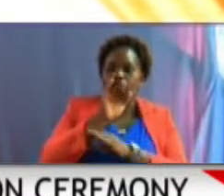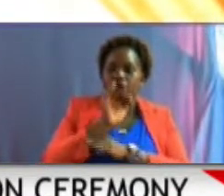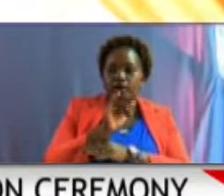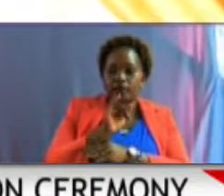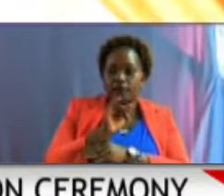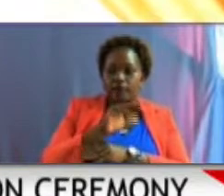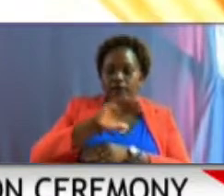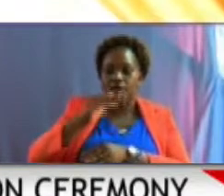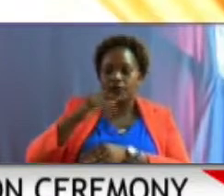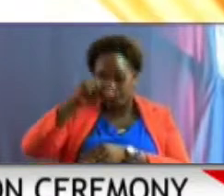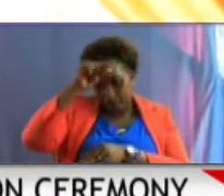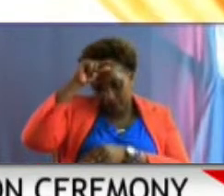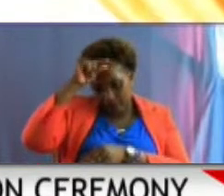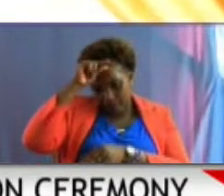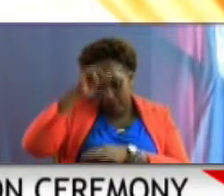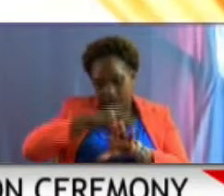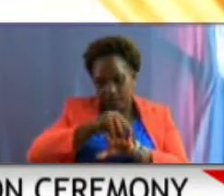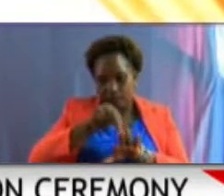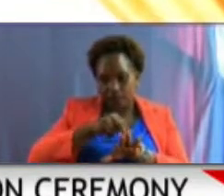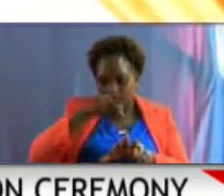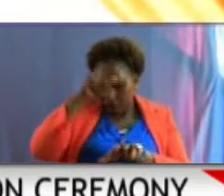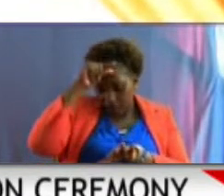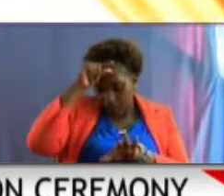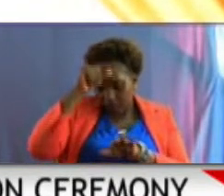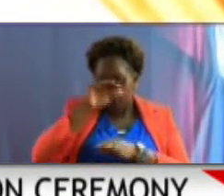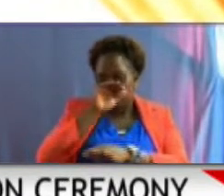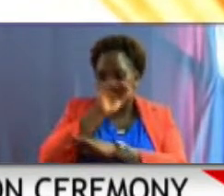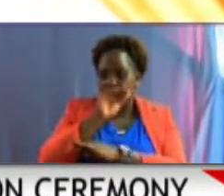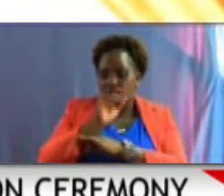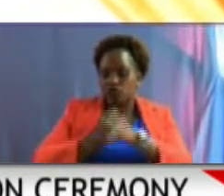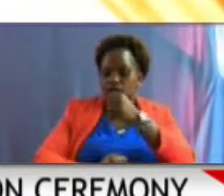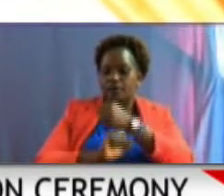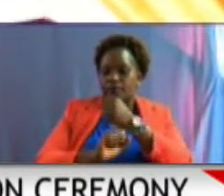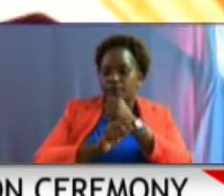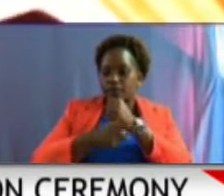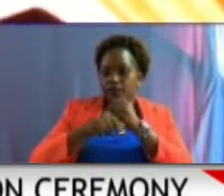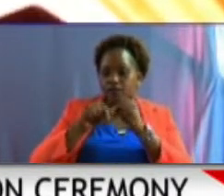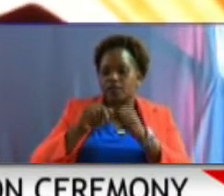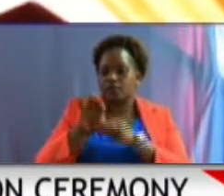county government and the national government to support us in this endeavor.